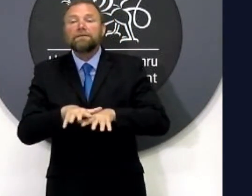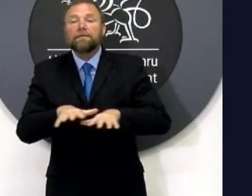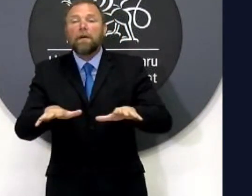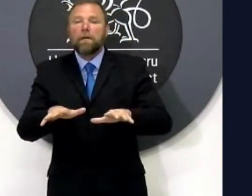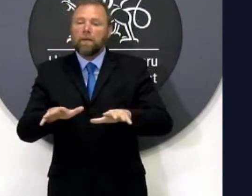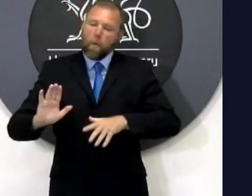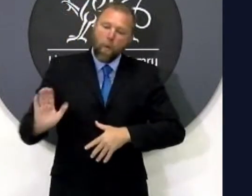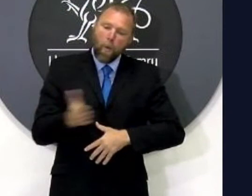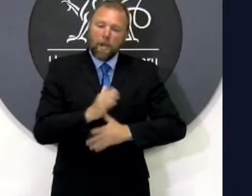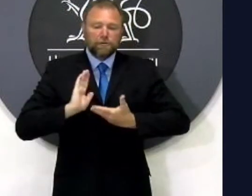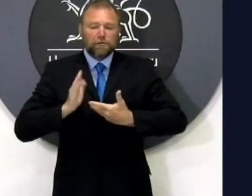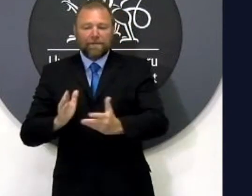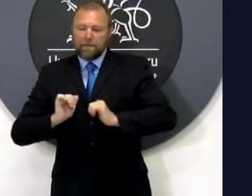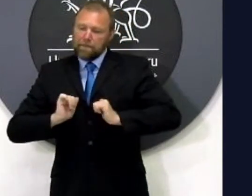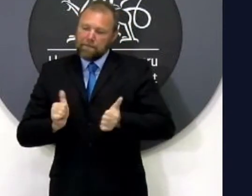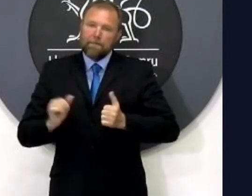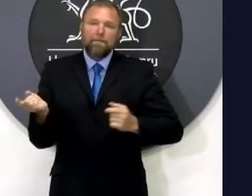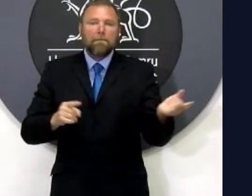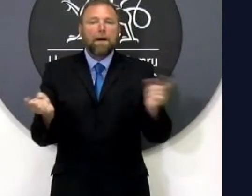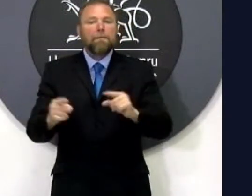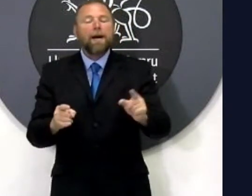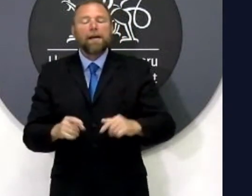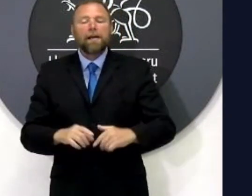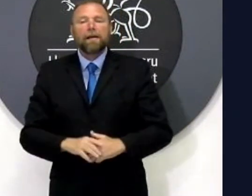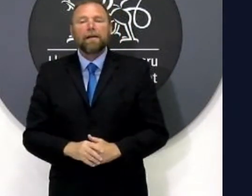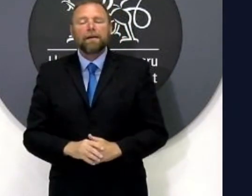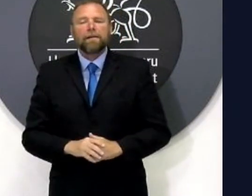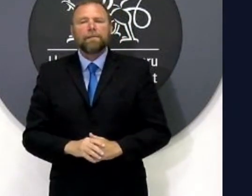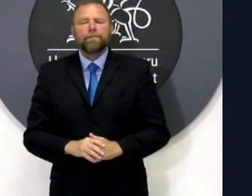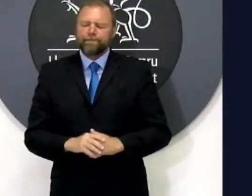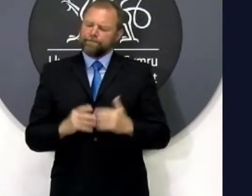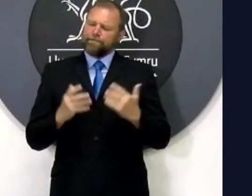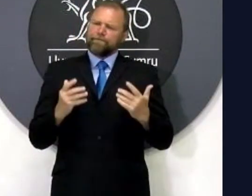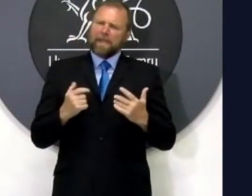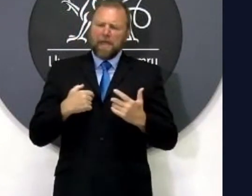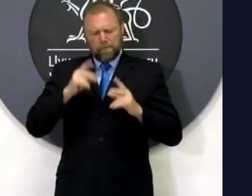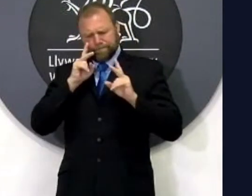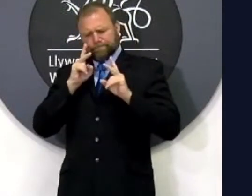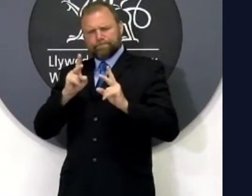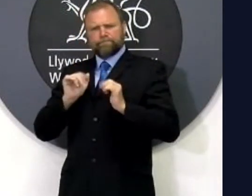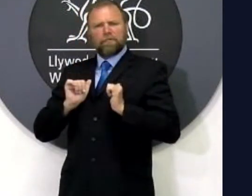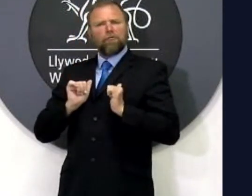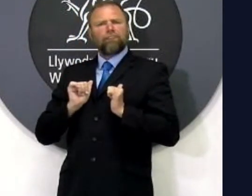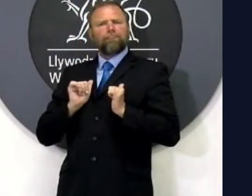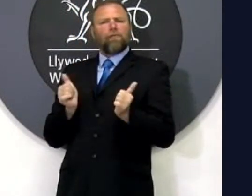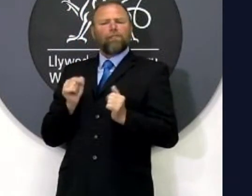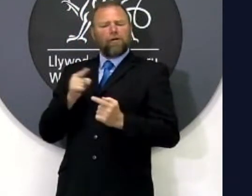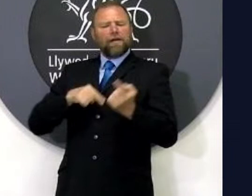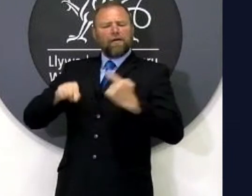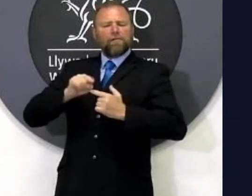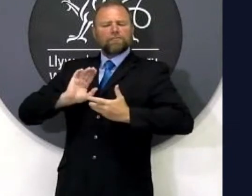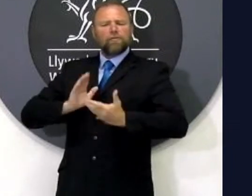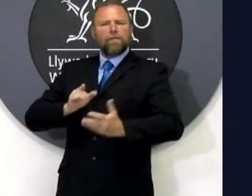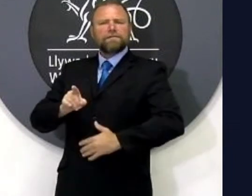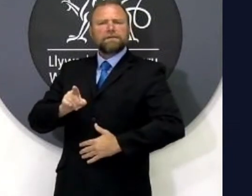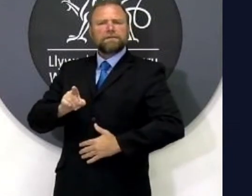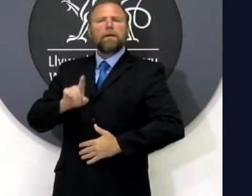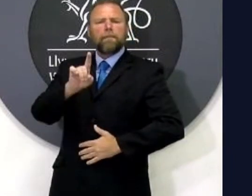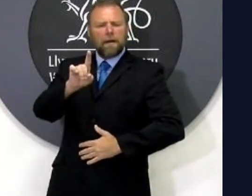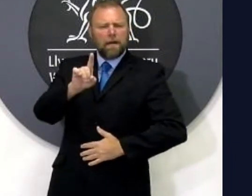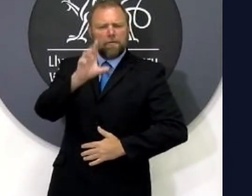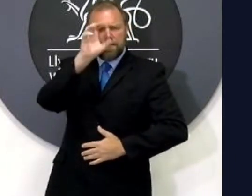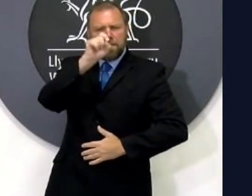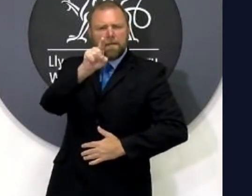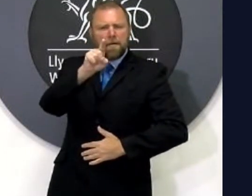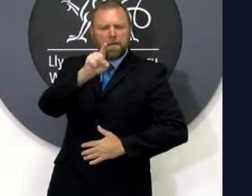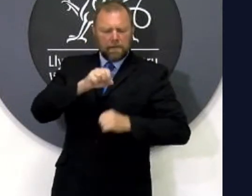depend on every day. As we turn our attention towards recovery, we should be under no illusion that